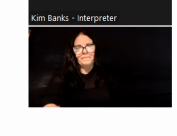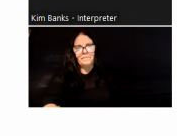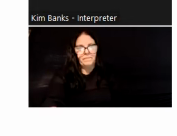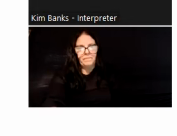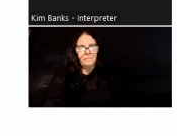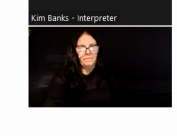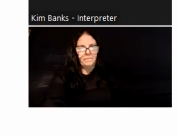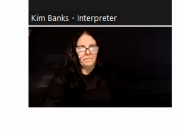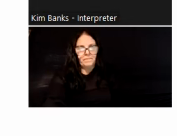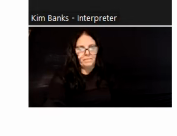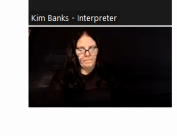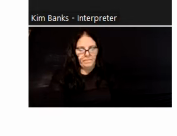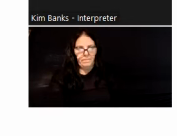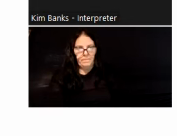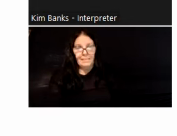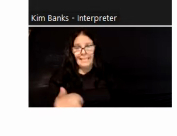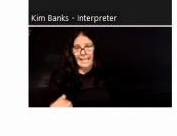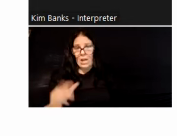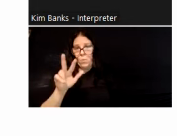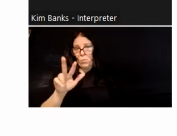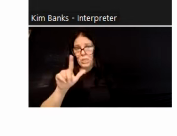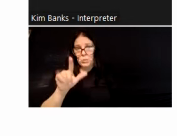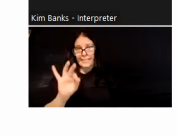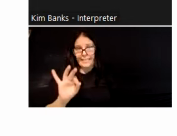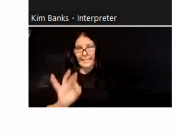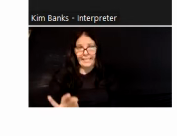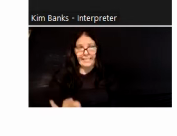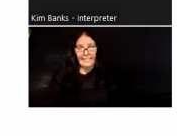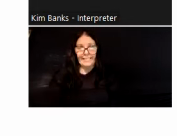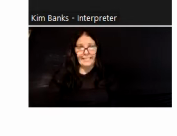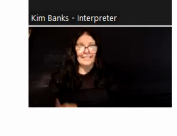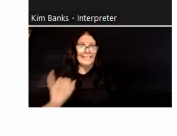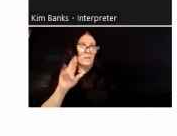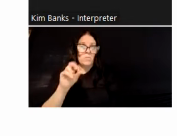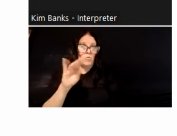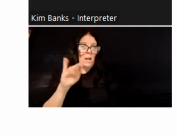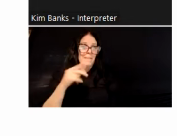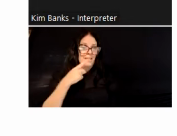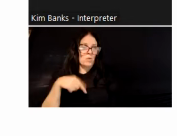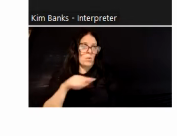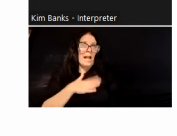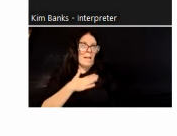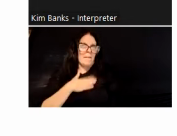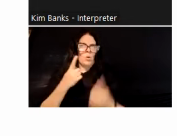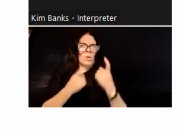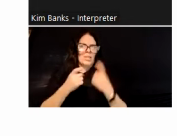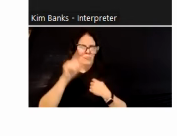So we are at 3:29, and as Robin said, we're very happy that we had lots of